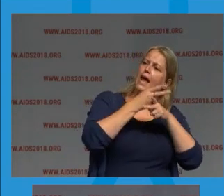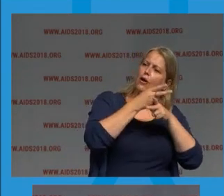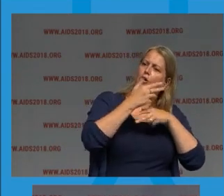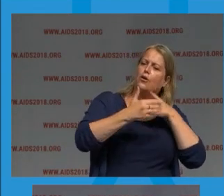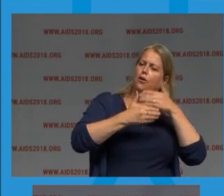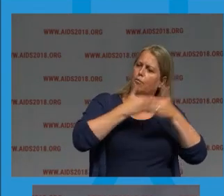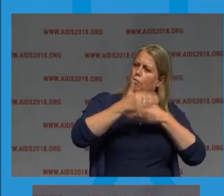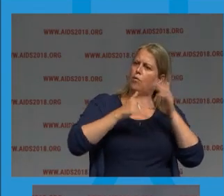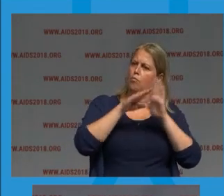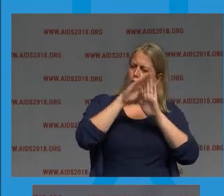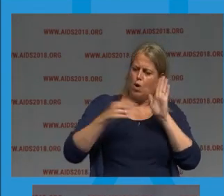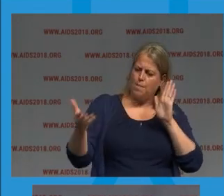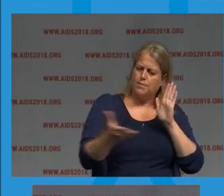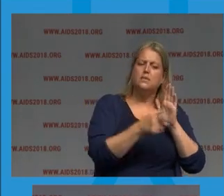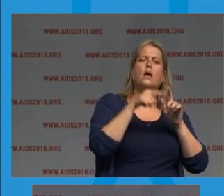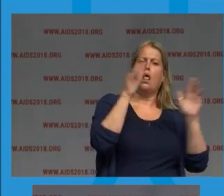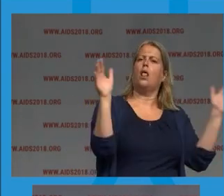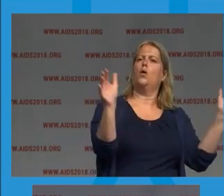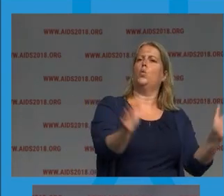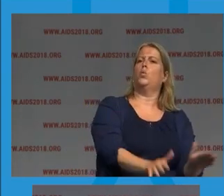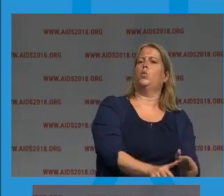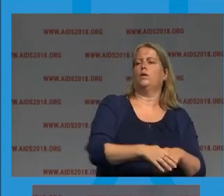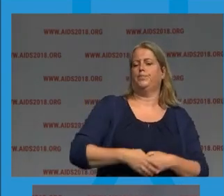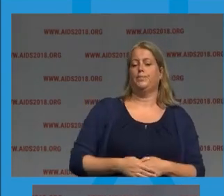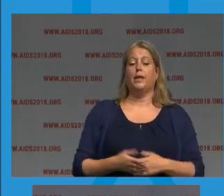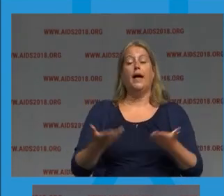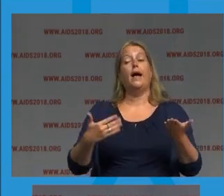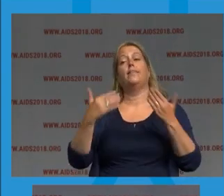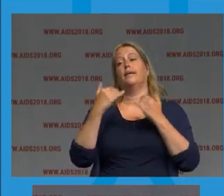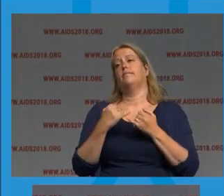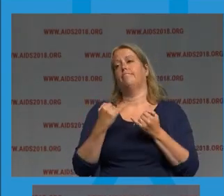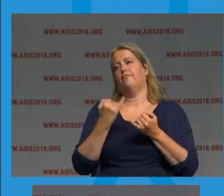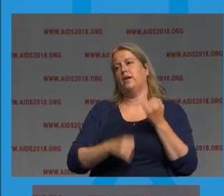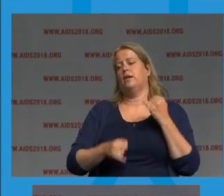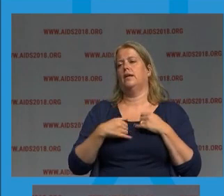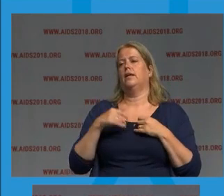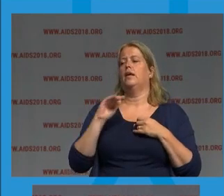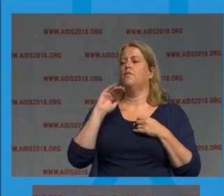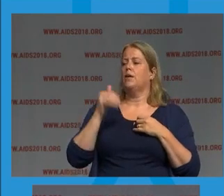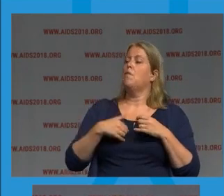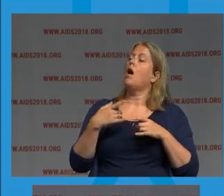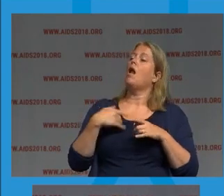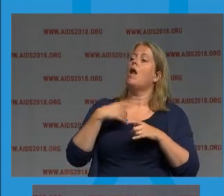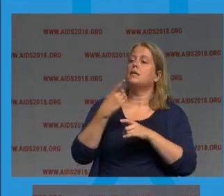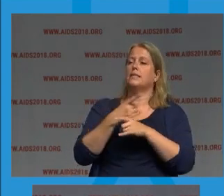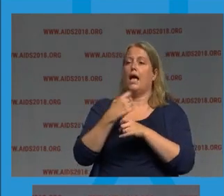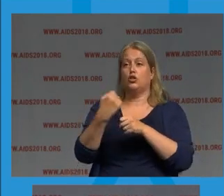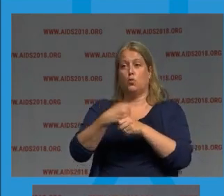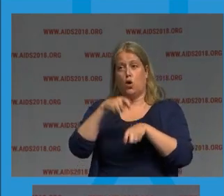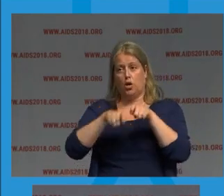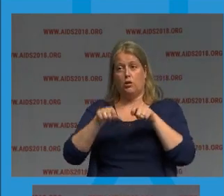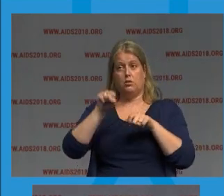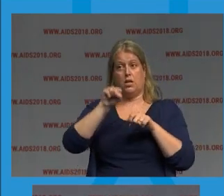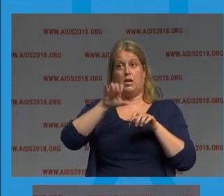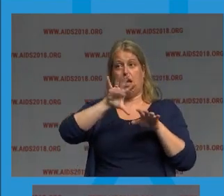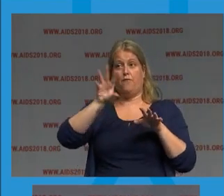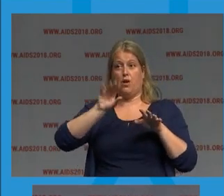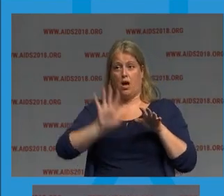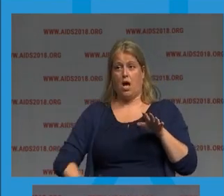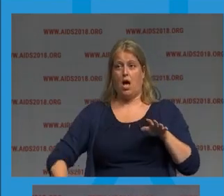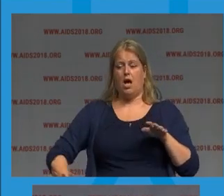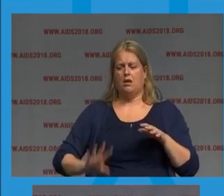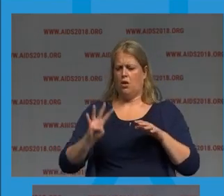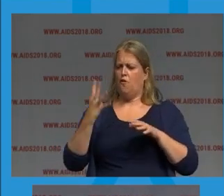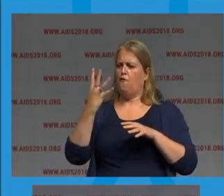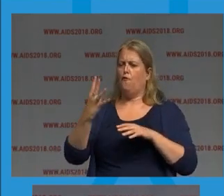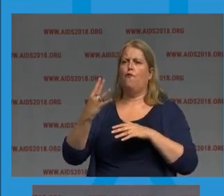communities. And finally, female sex workers in Southern Africa. I think it is clear now that 40 years into this pandemic, we